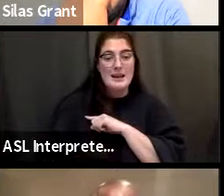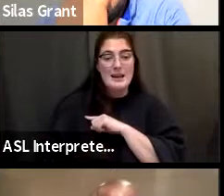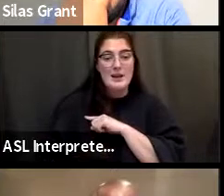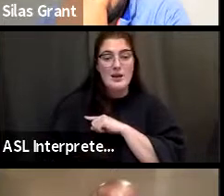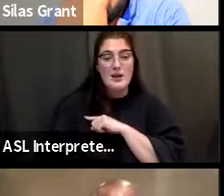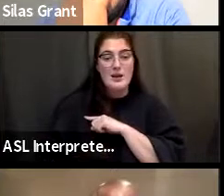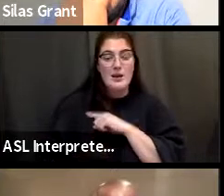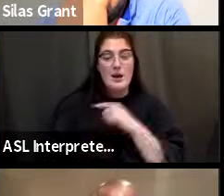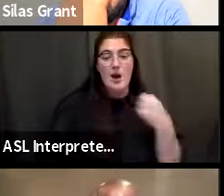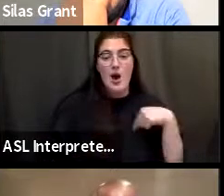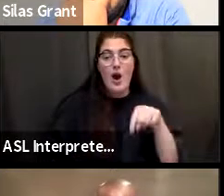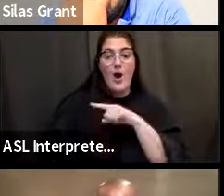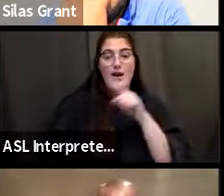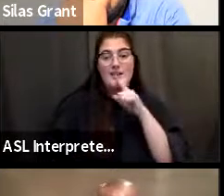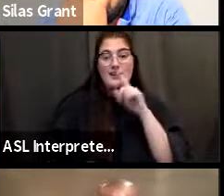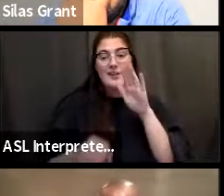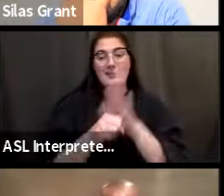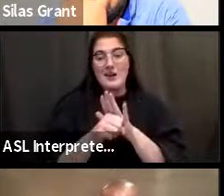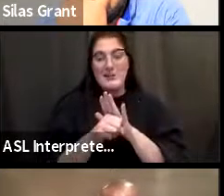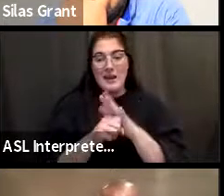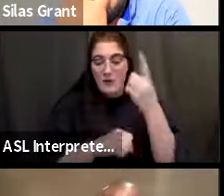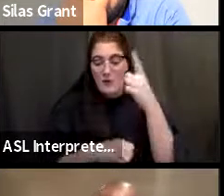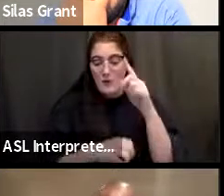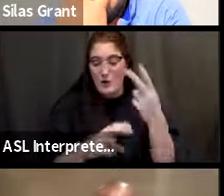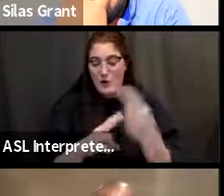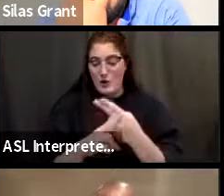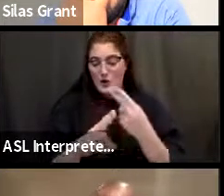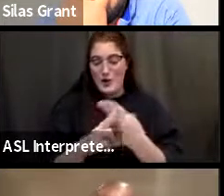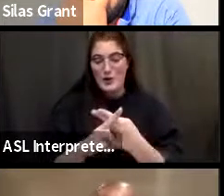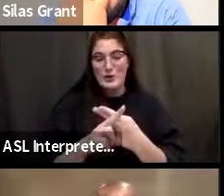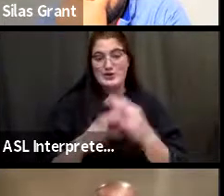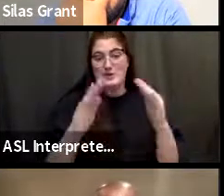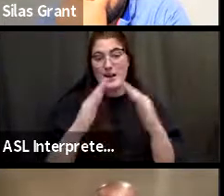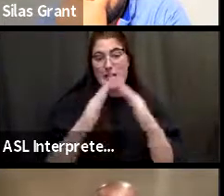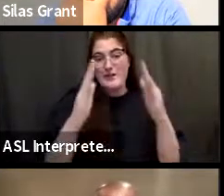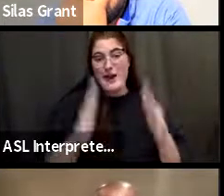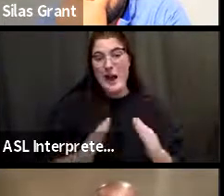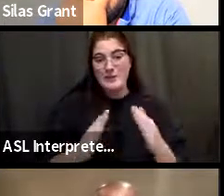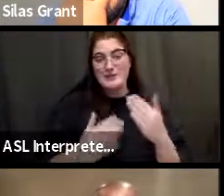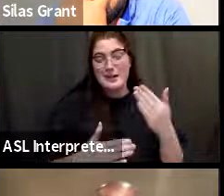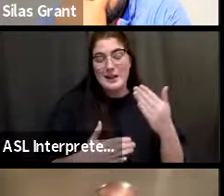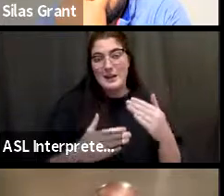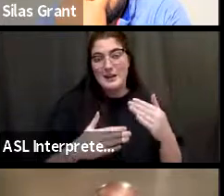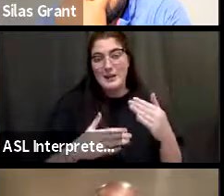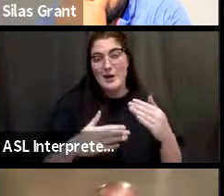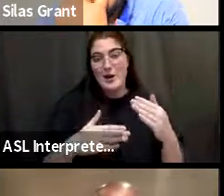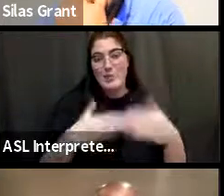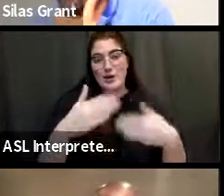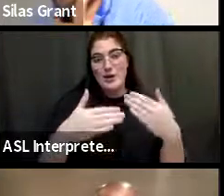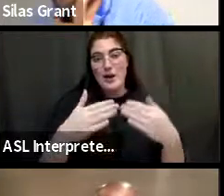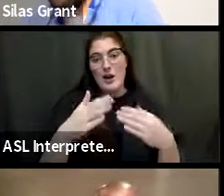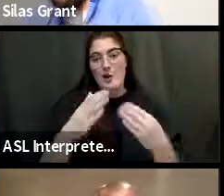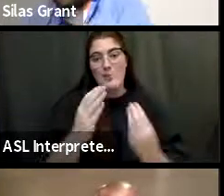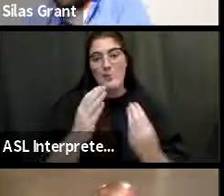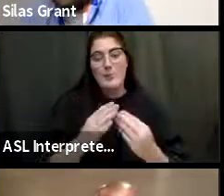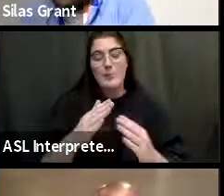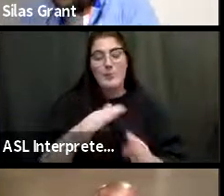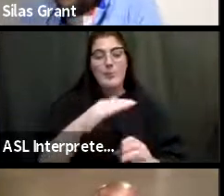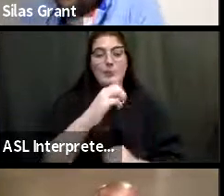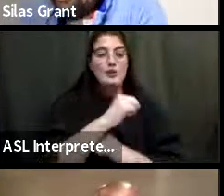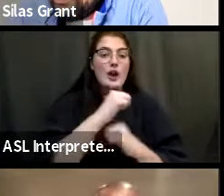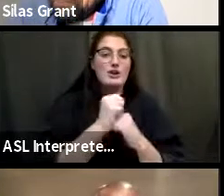our commitment for the use of the Housing Production Trust Fund is $400 million